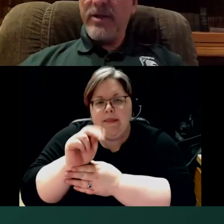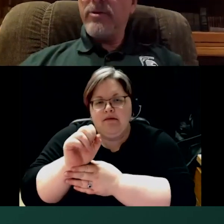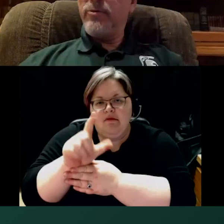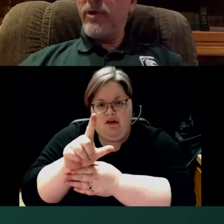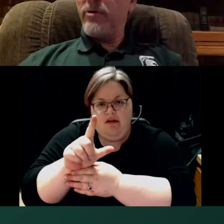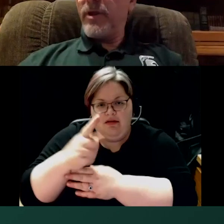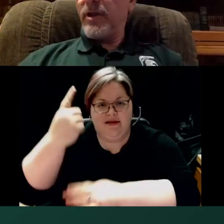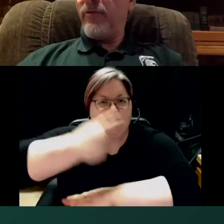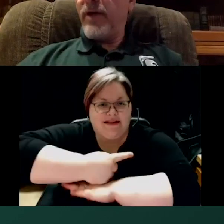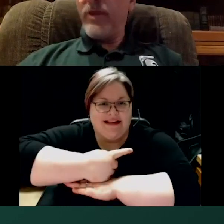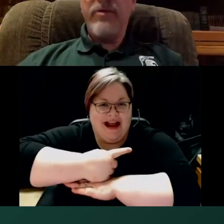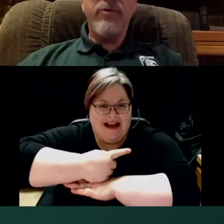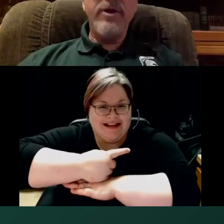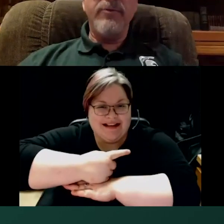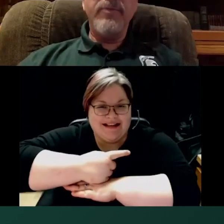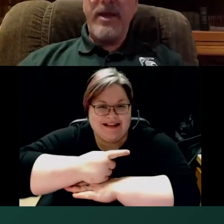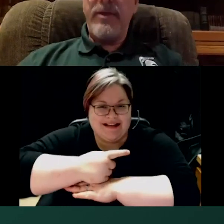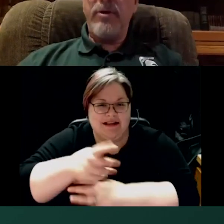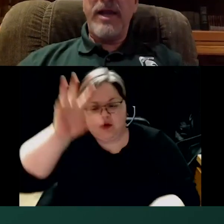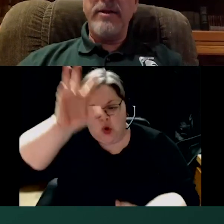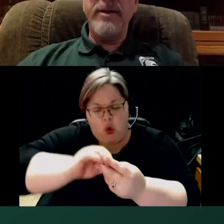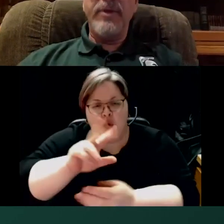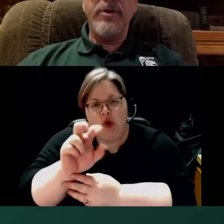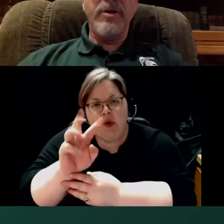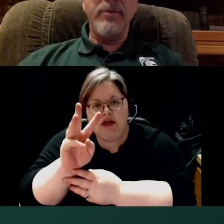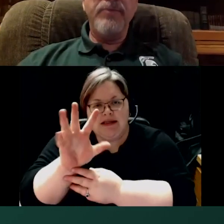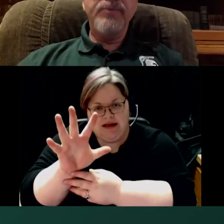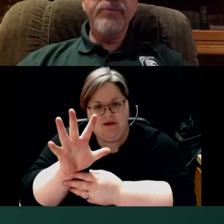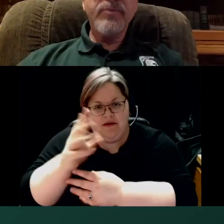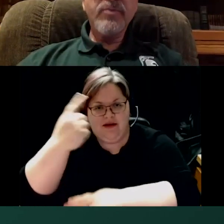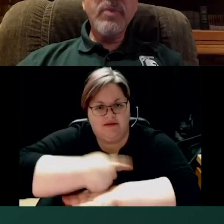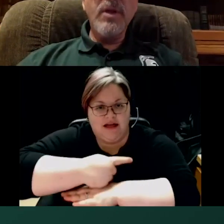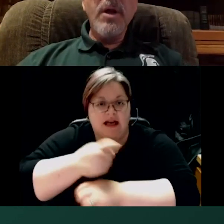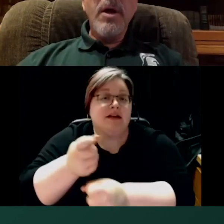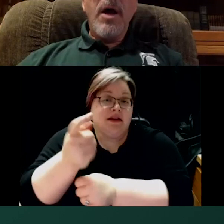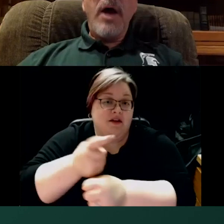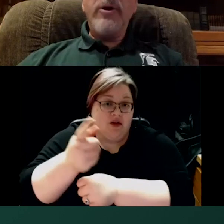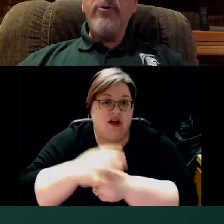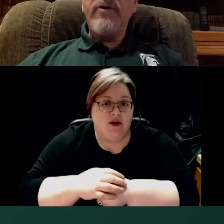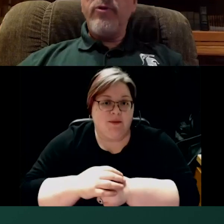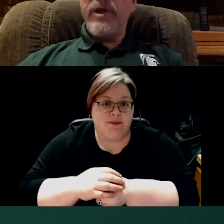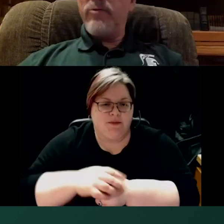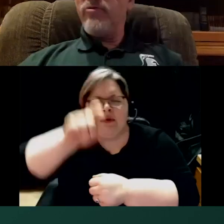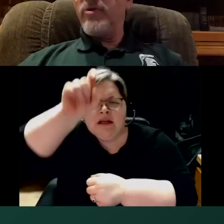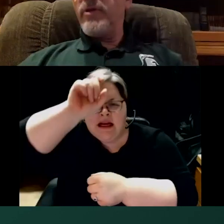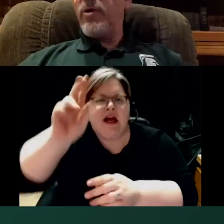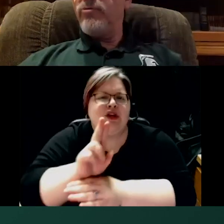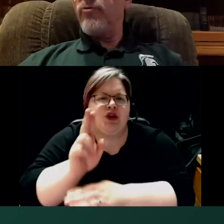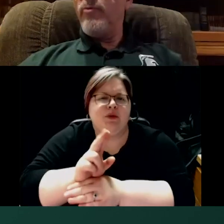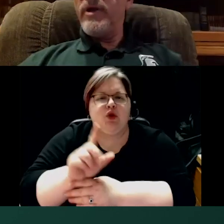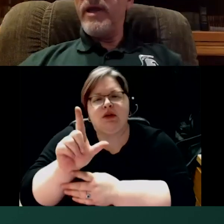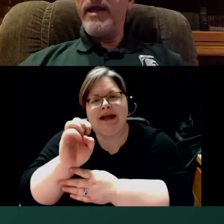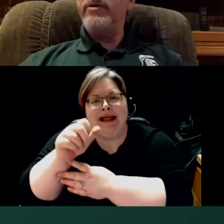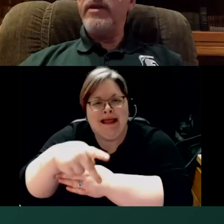you get 365 days for the year. And they also had a leap year system. Another way of doing it, which is the